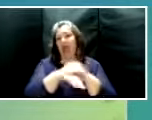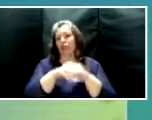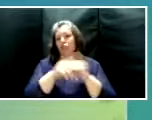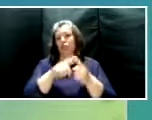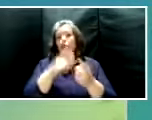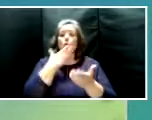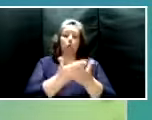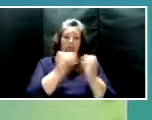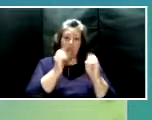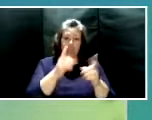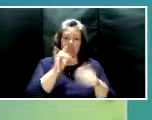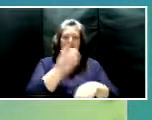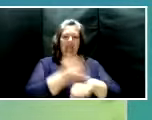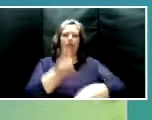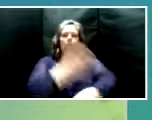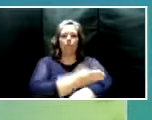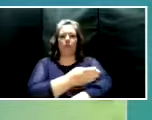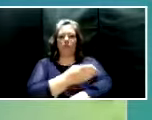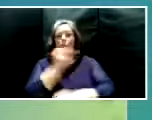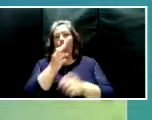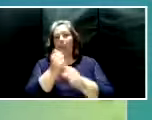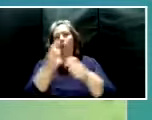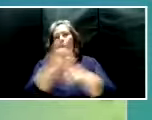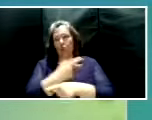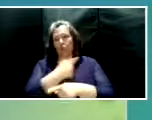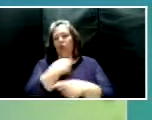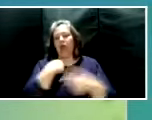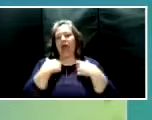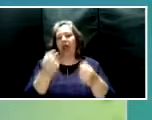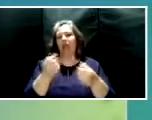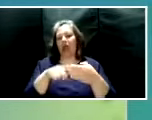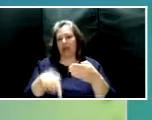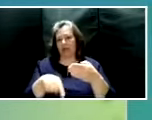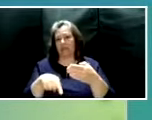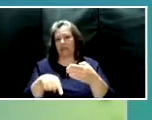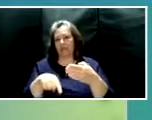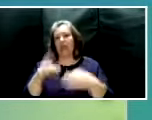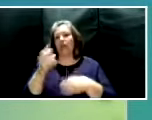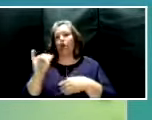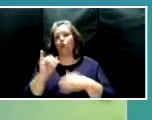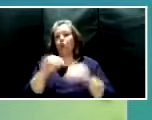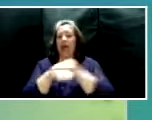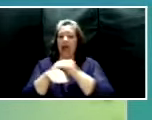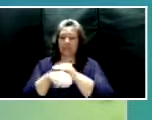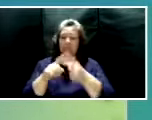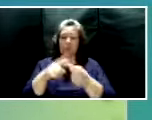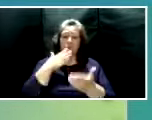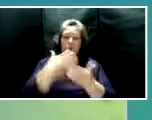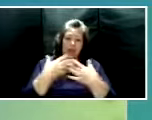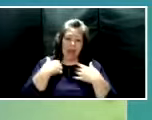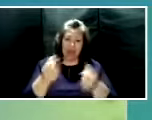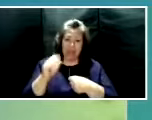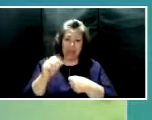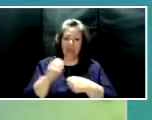quality education improves or worsens our health outcomes, as well as access to quality health care,